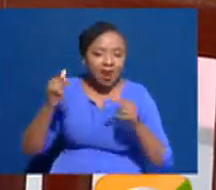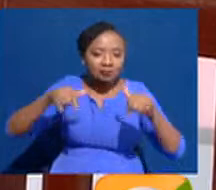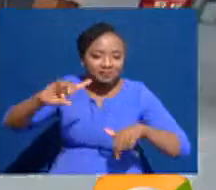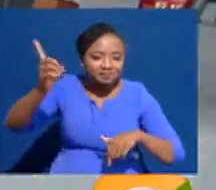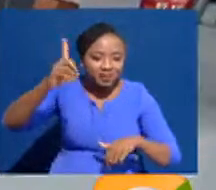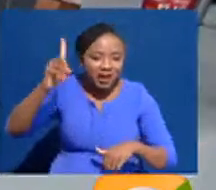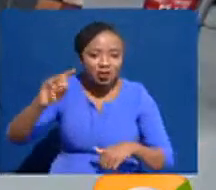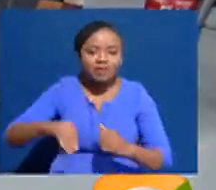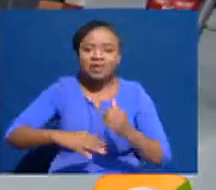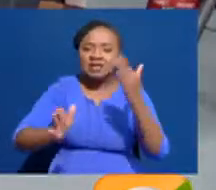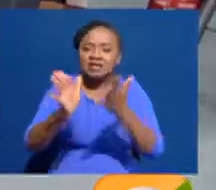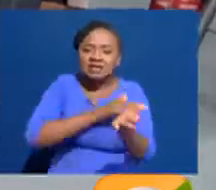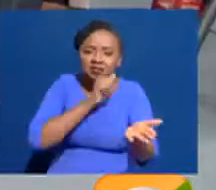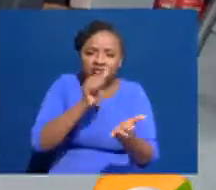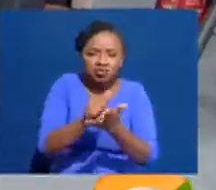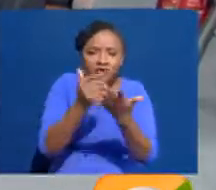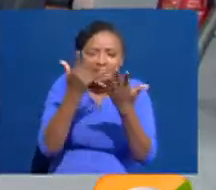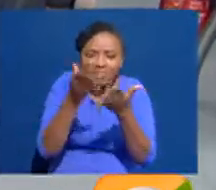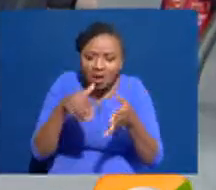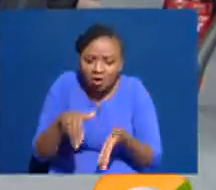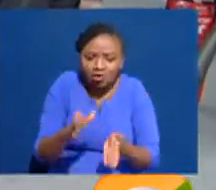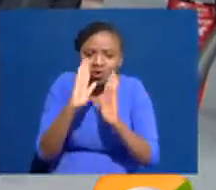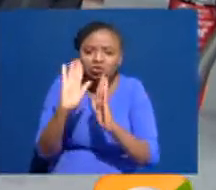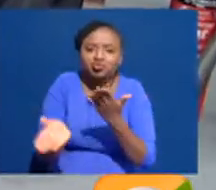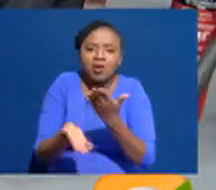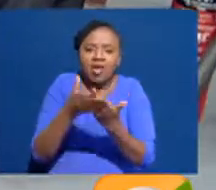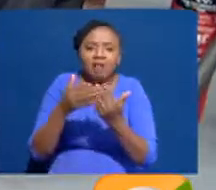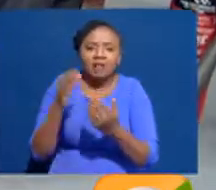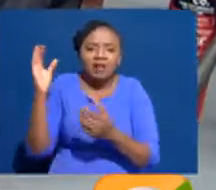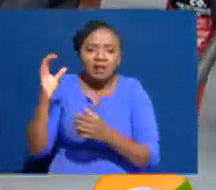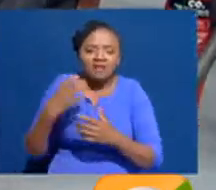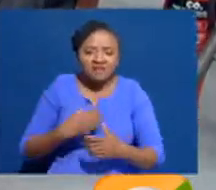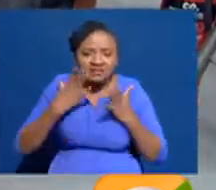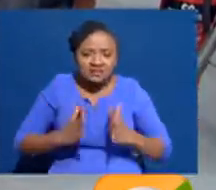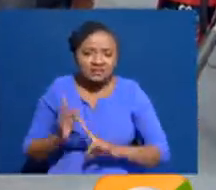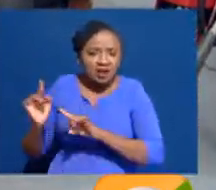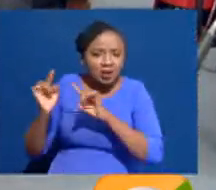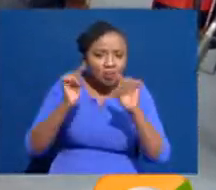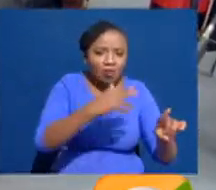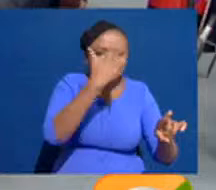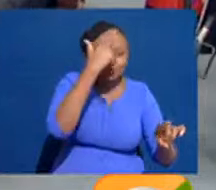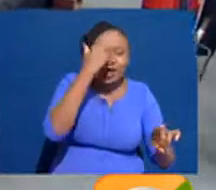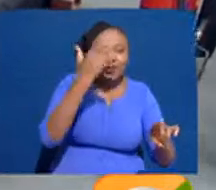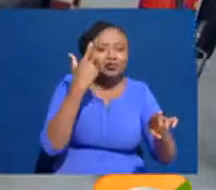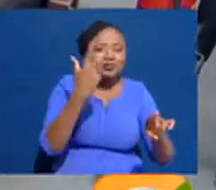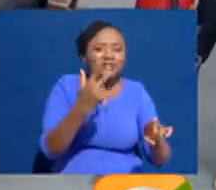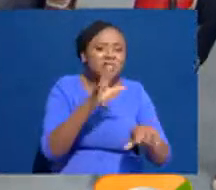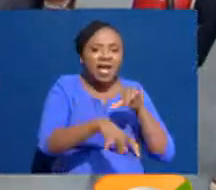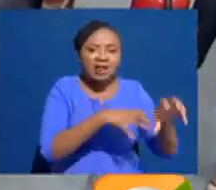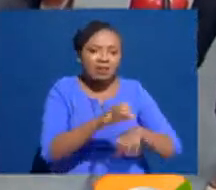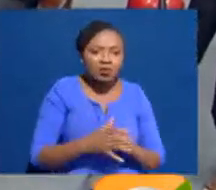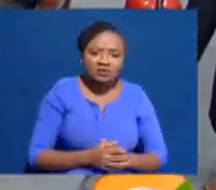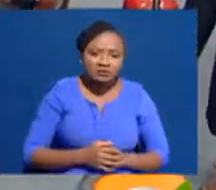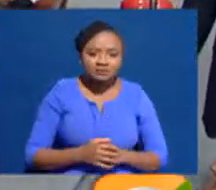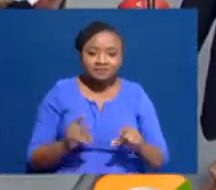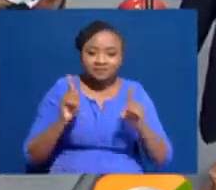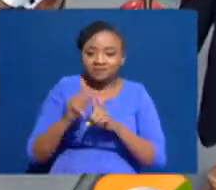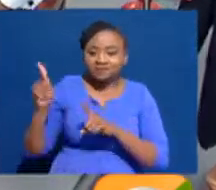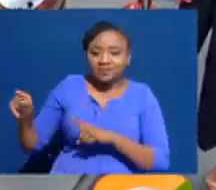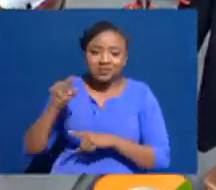destroying the very highway that is taking the tourists to his people. Olekina is celebrating on Twitter and dancing on the very